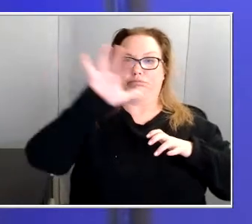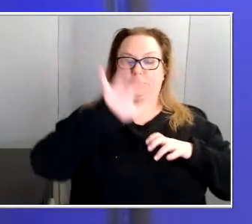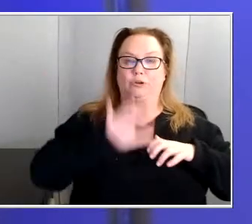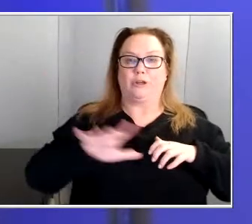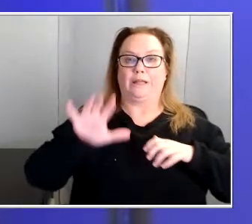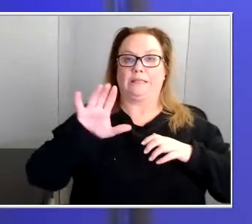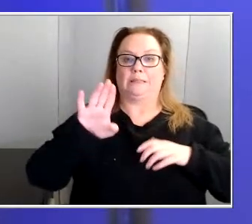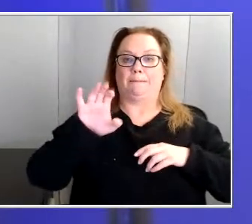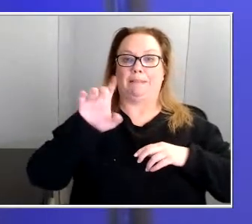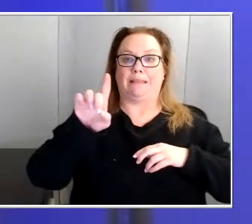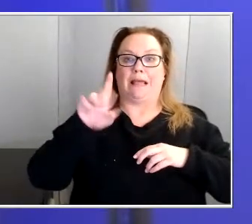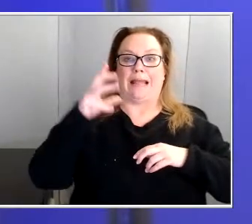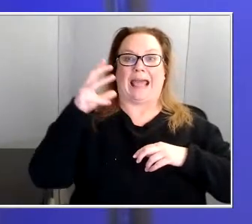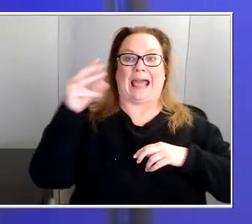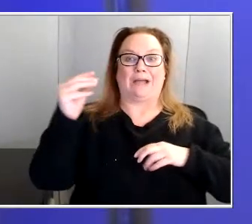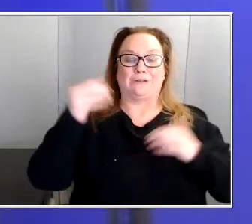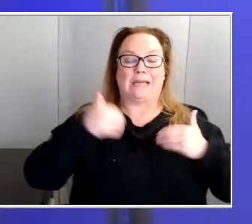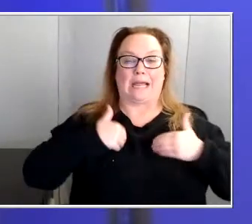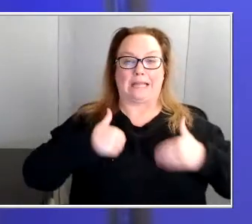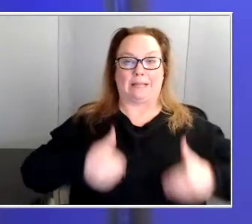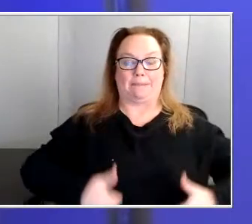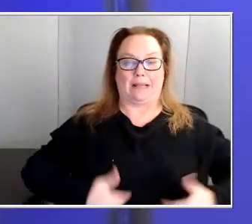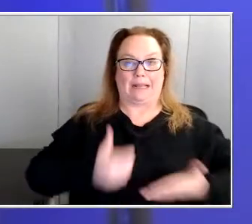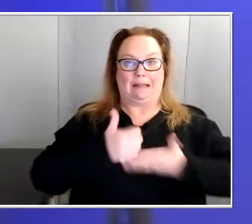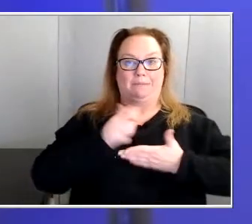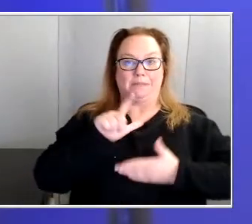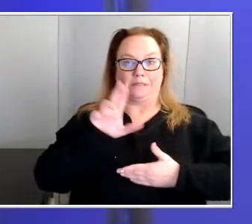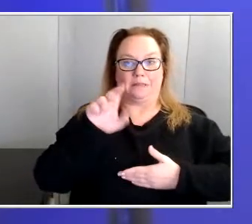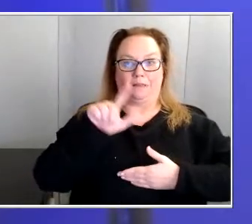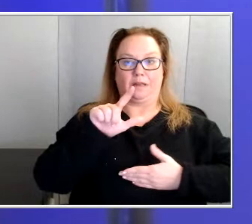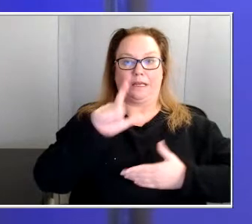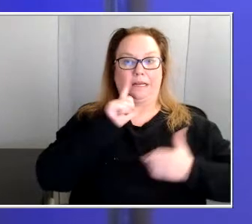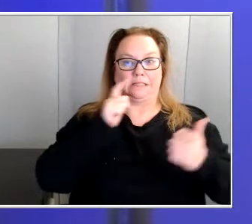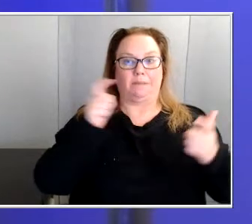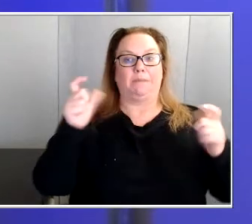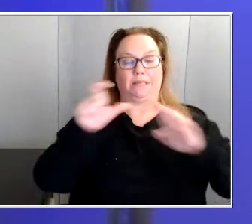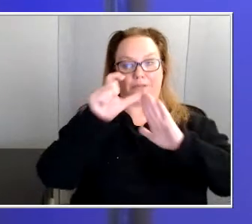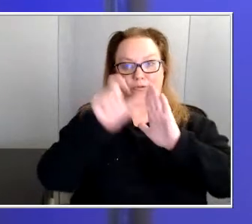both the lungs and the circulation, and it's an extensive, very big operation.